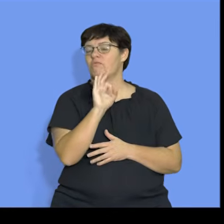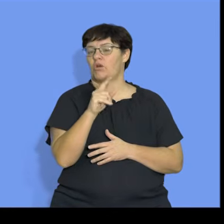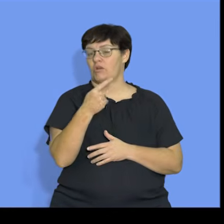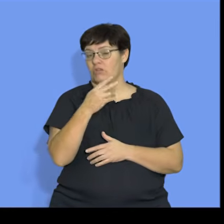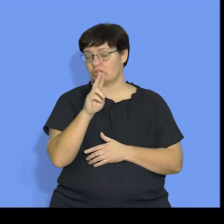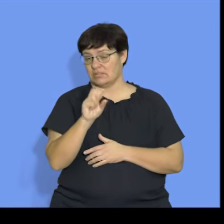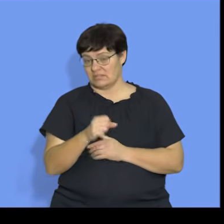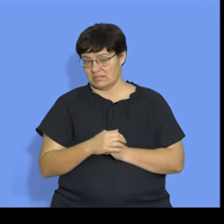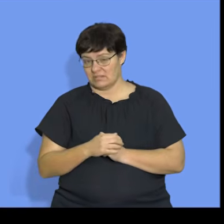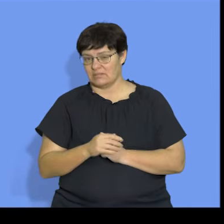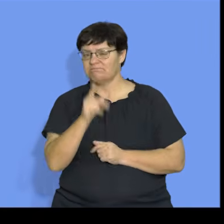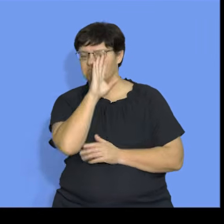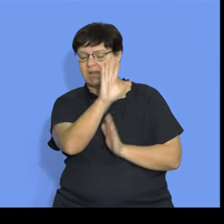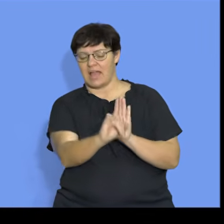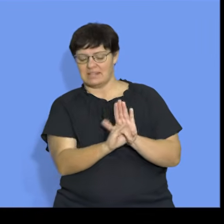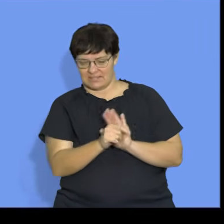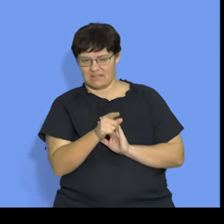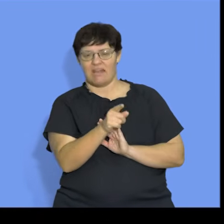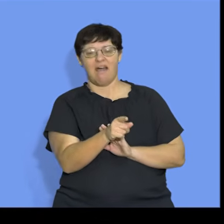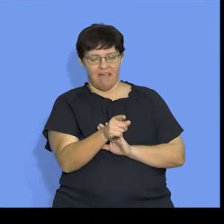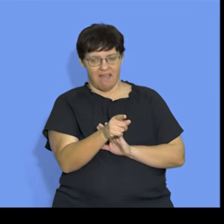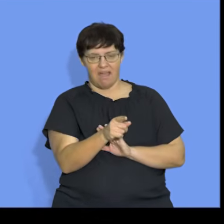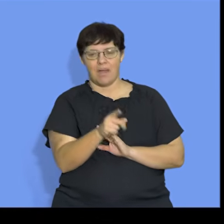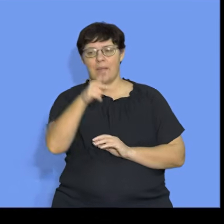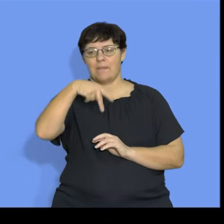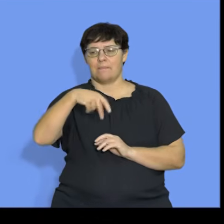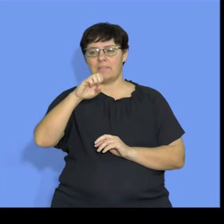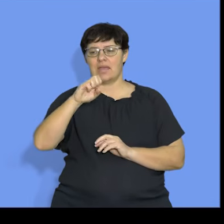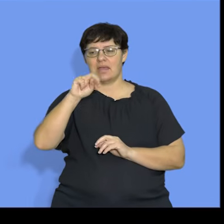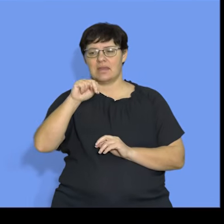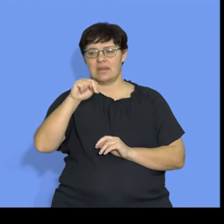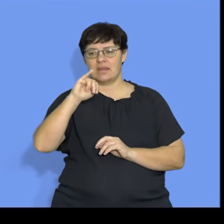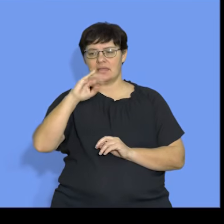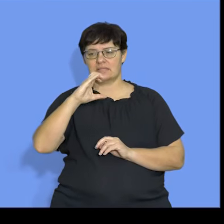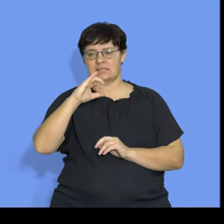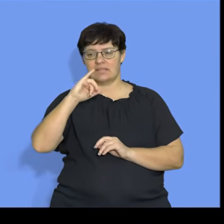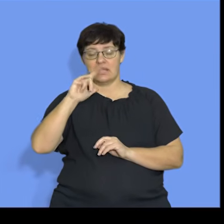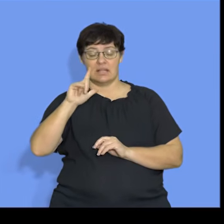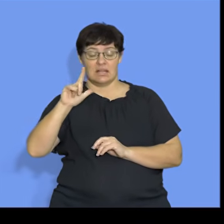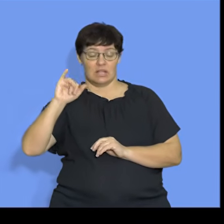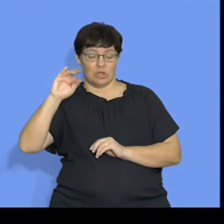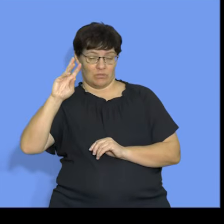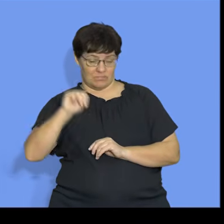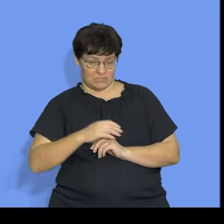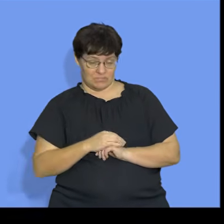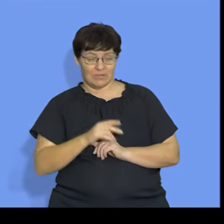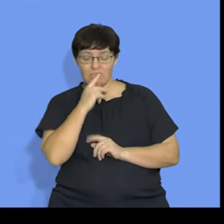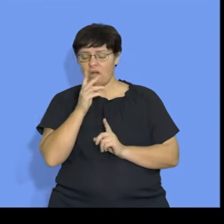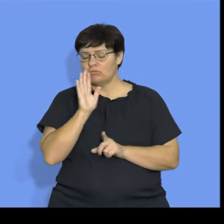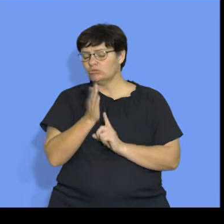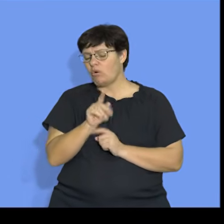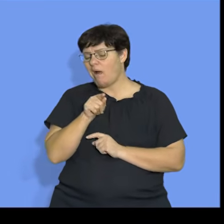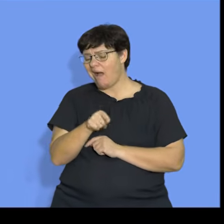The fungus was identified as penicillium. Okay? Tests showed that penicillium